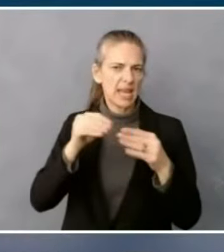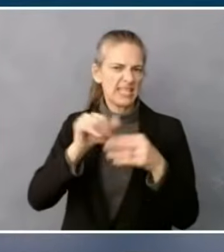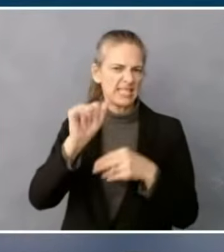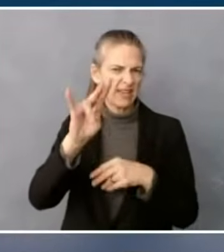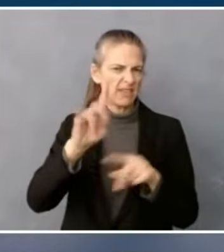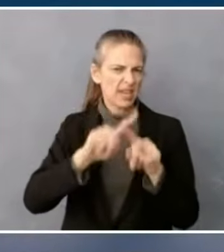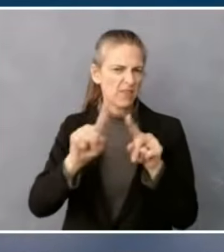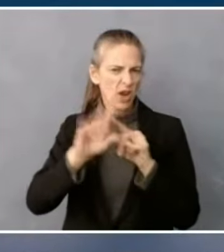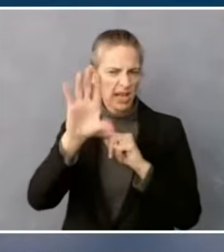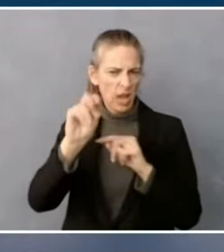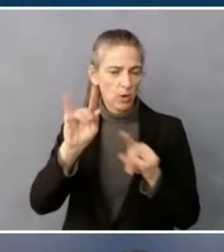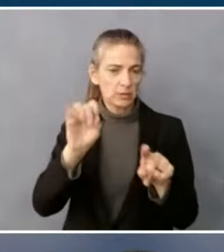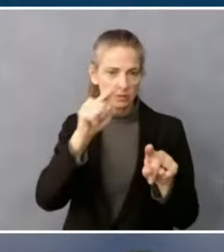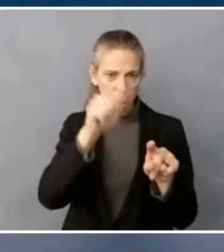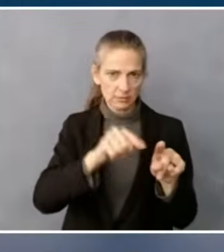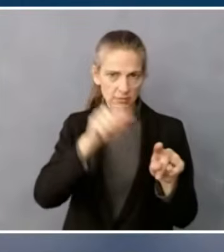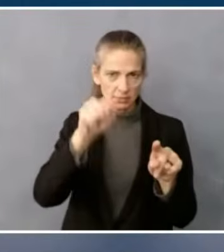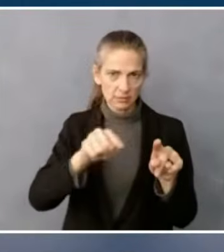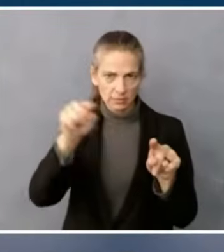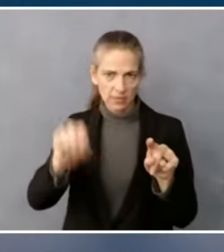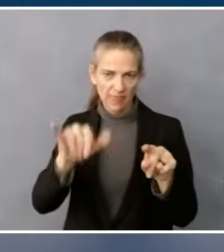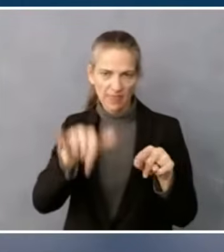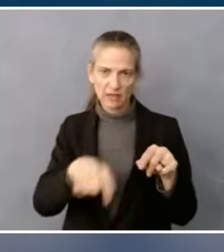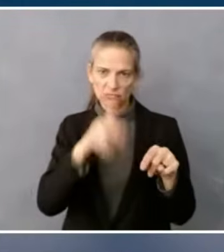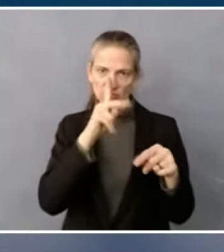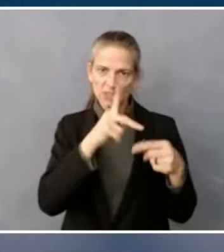counties are on the screen.